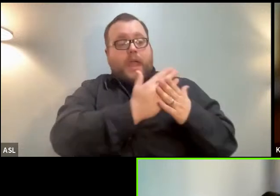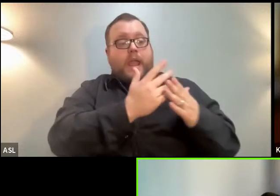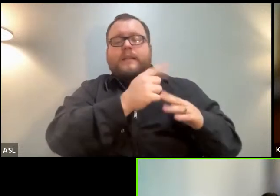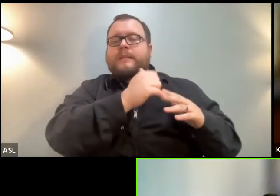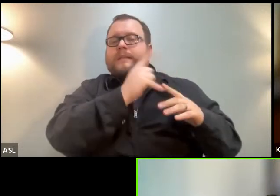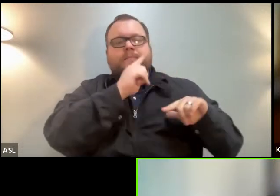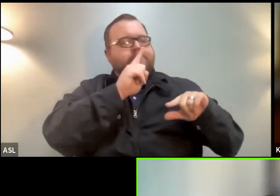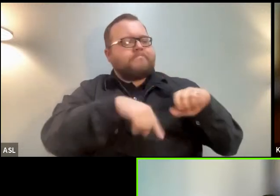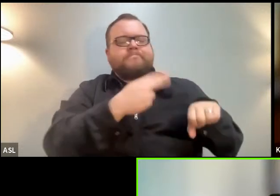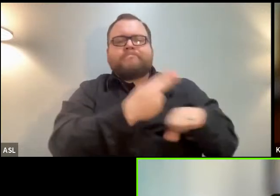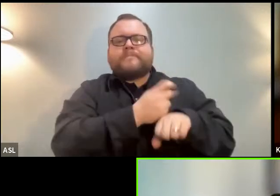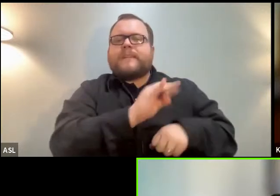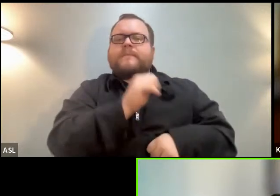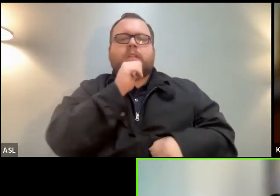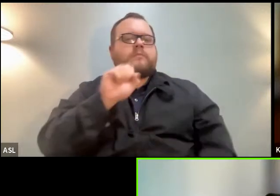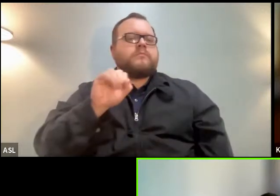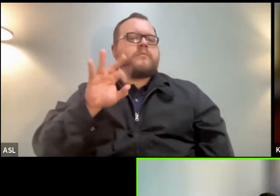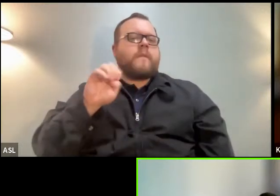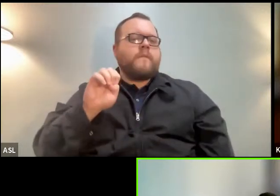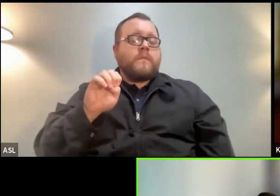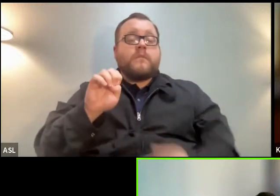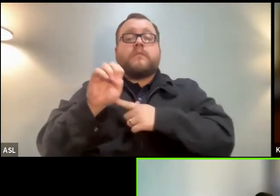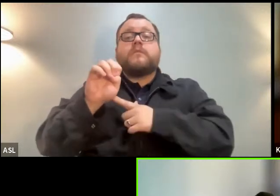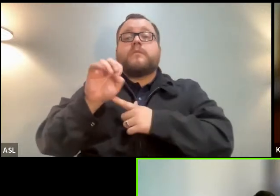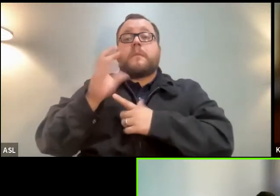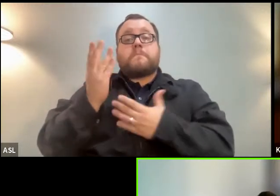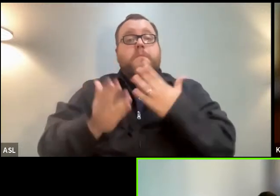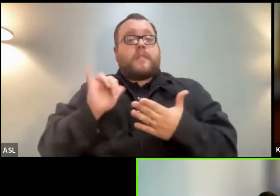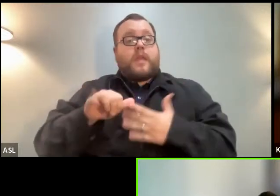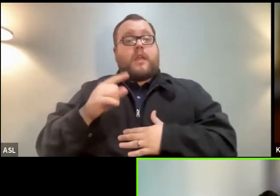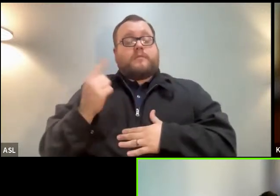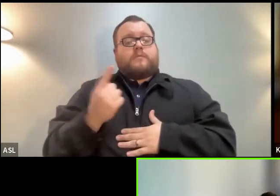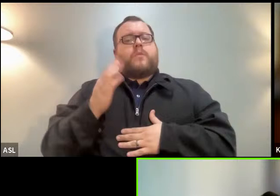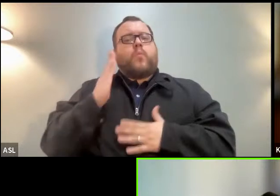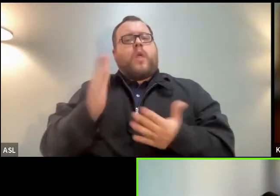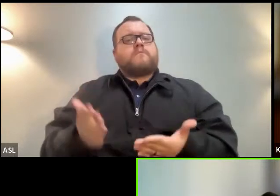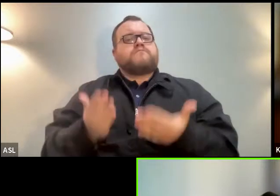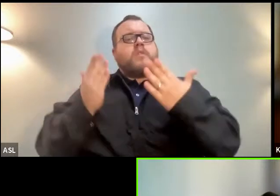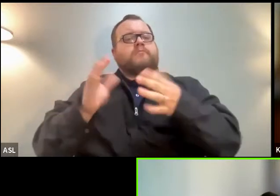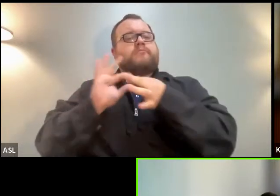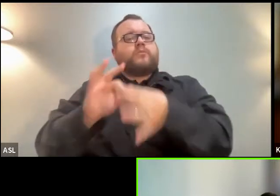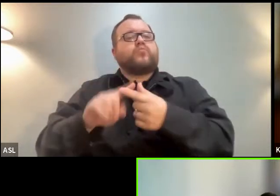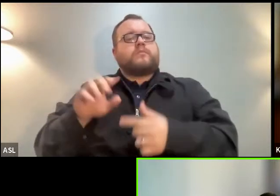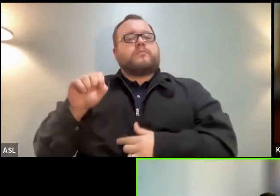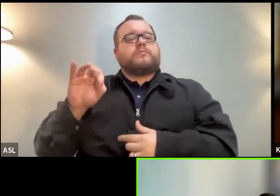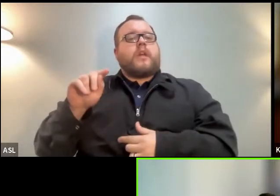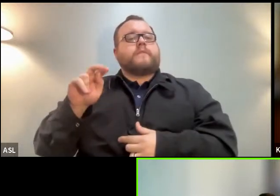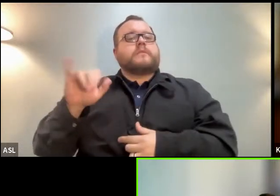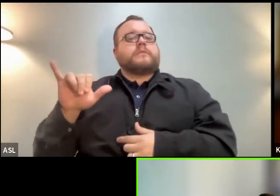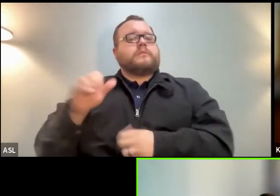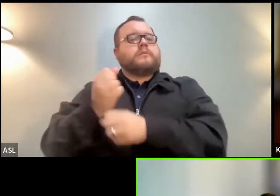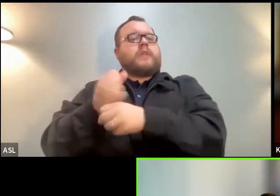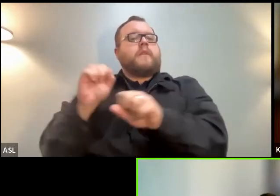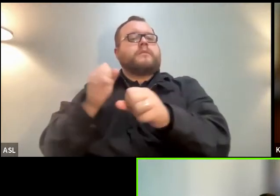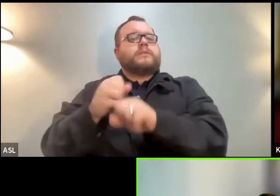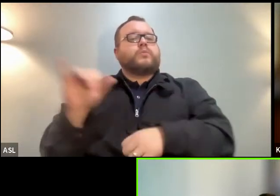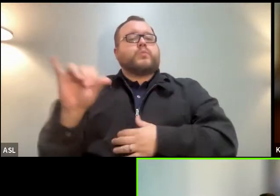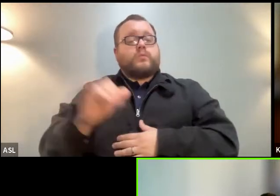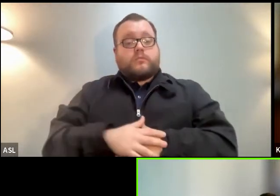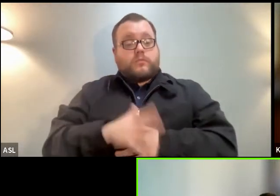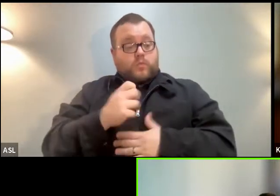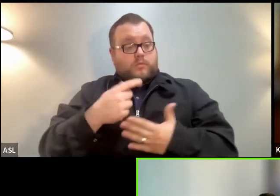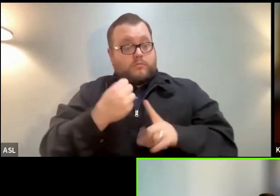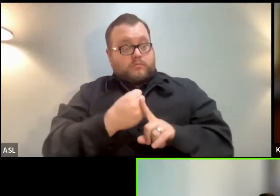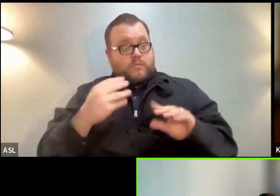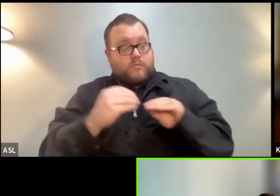unsafe. But this may be something that we actually gets brought up around safety. Did you want to say anything else about that,